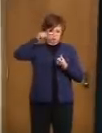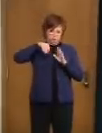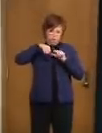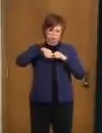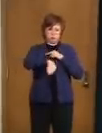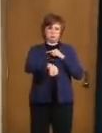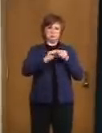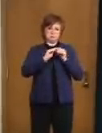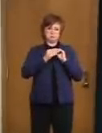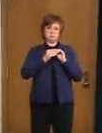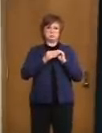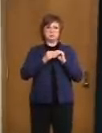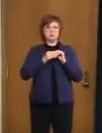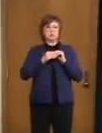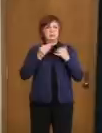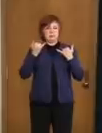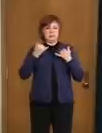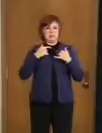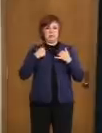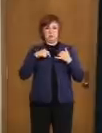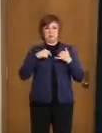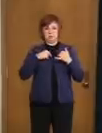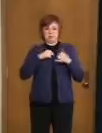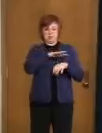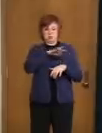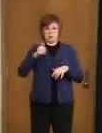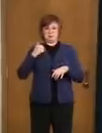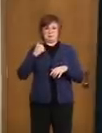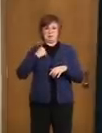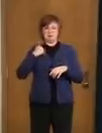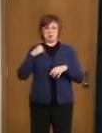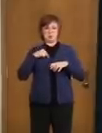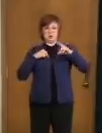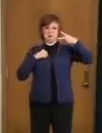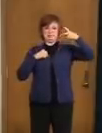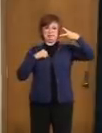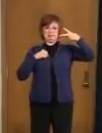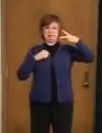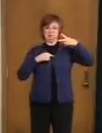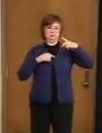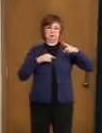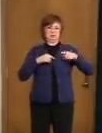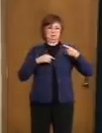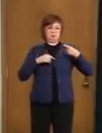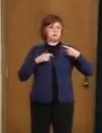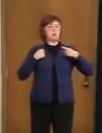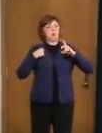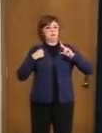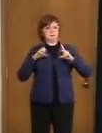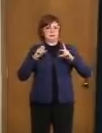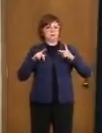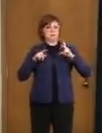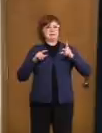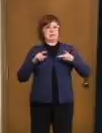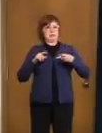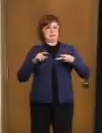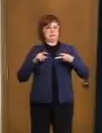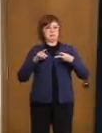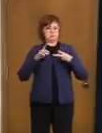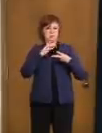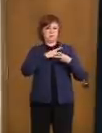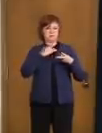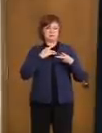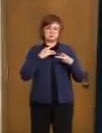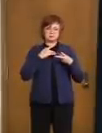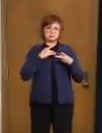7-day average, are second highest right now in Canada. Active case numbers, depending on which website you go to, are